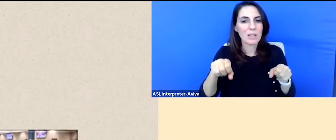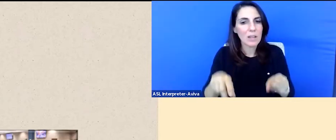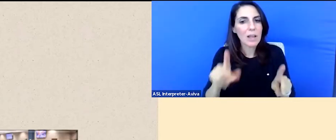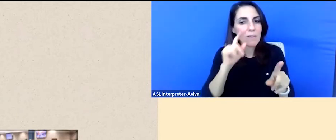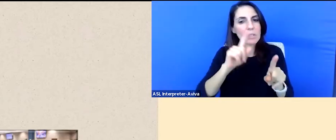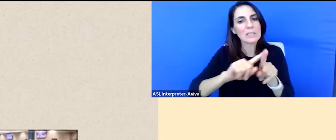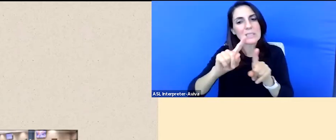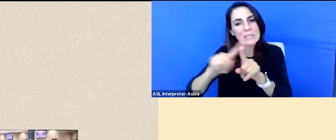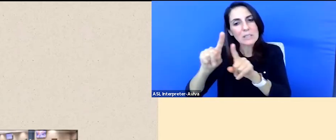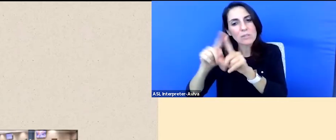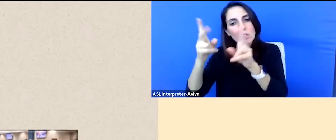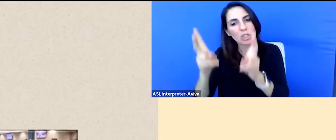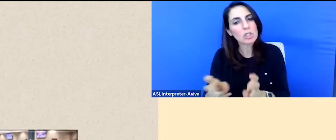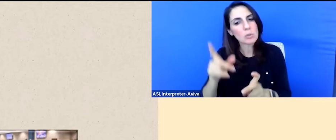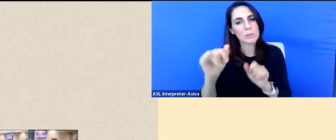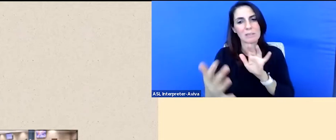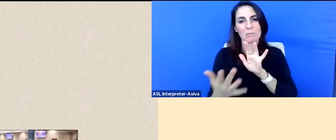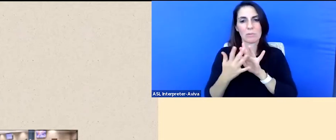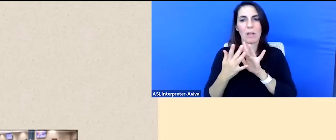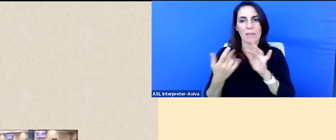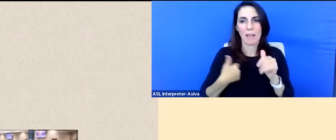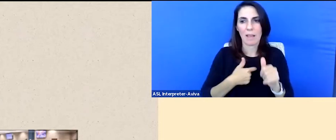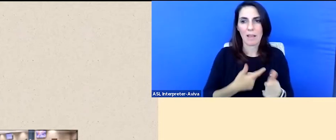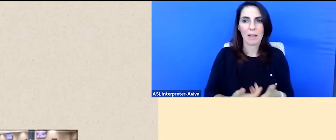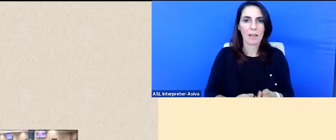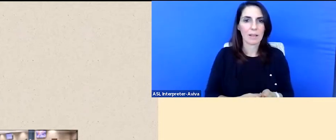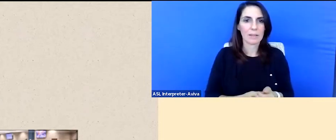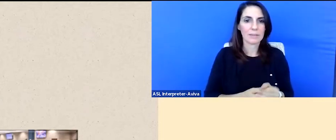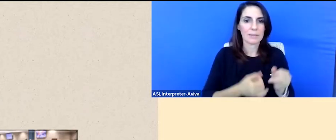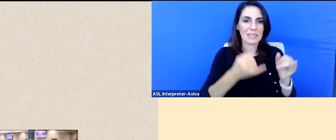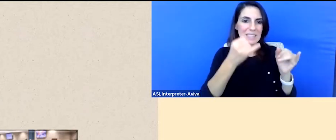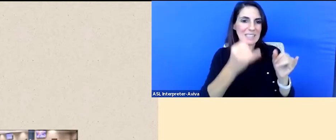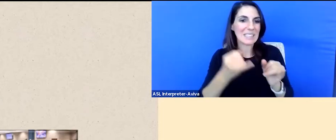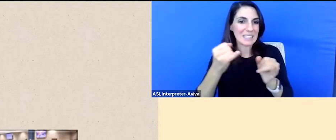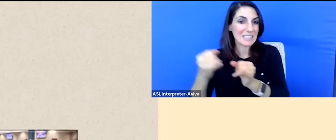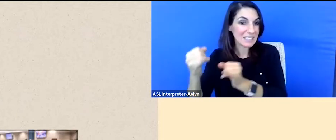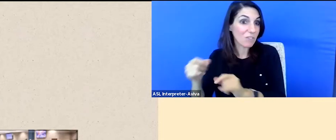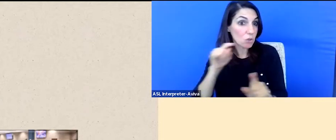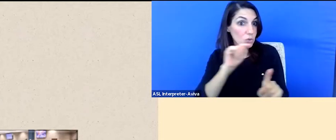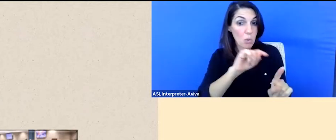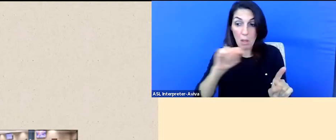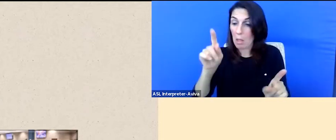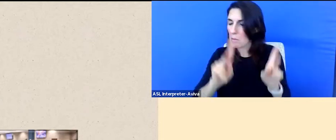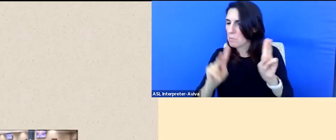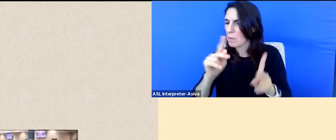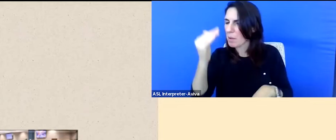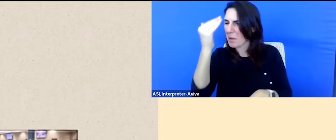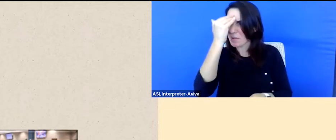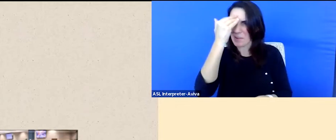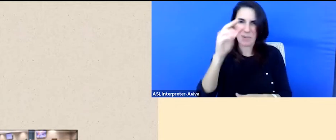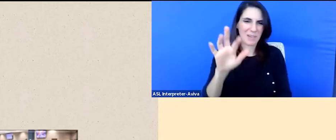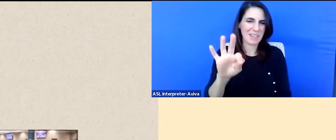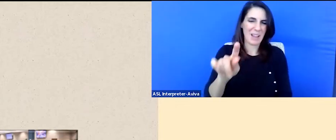you can reach out to us for. So while individuals, as you mentioned, are familiar with the role of 911